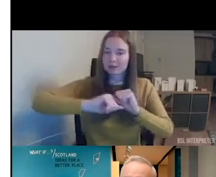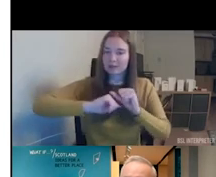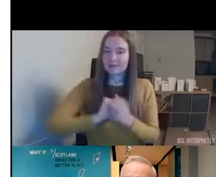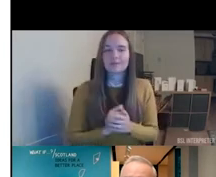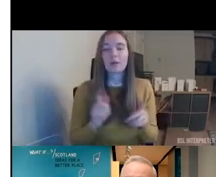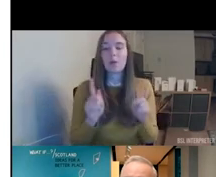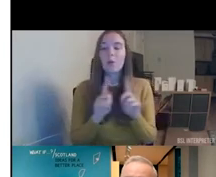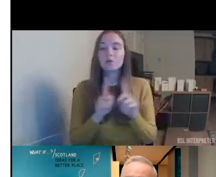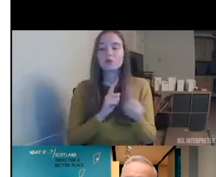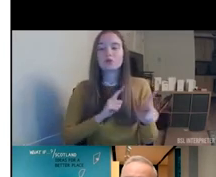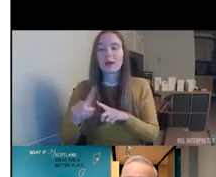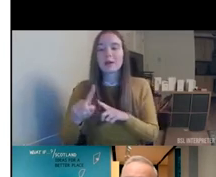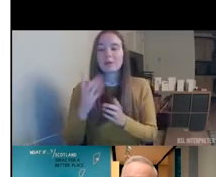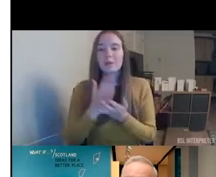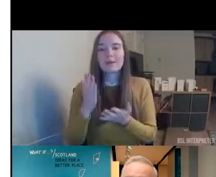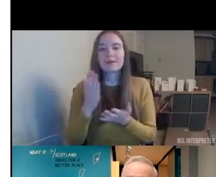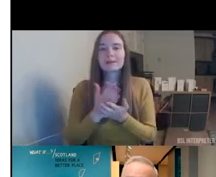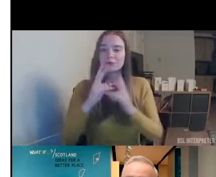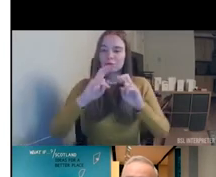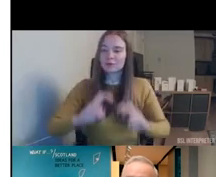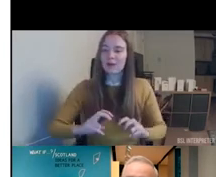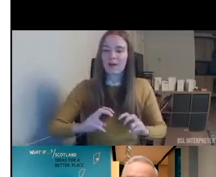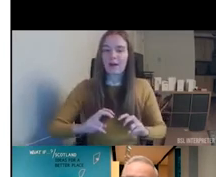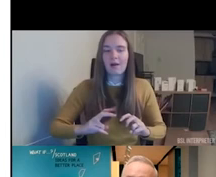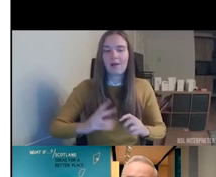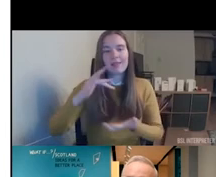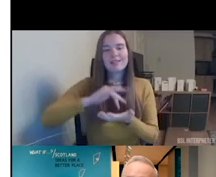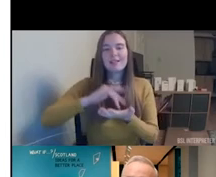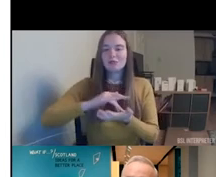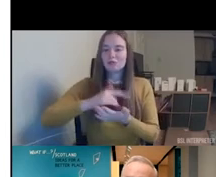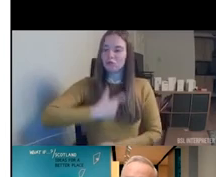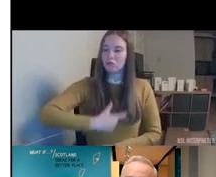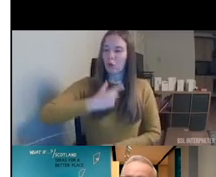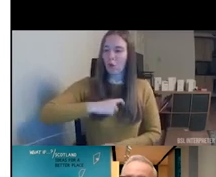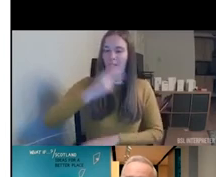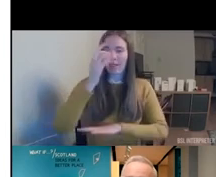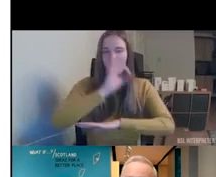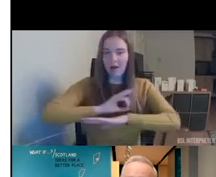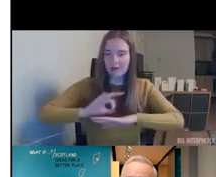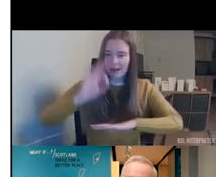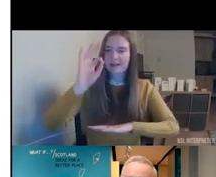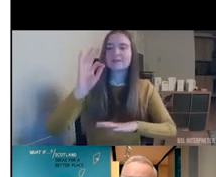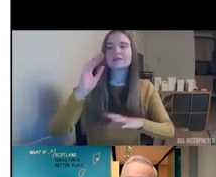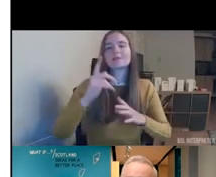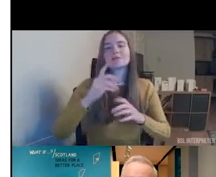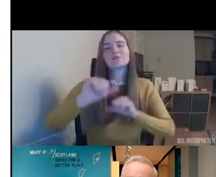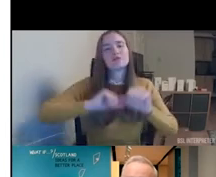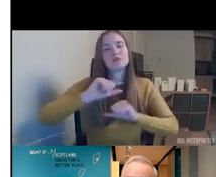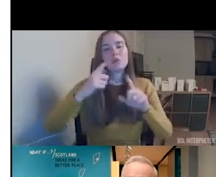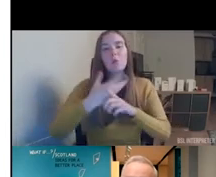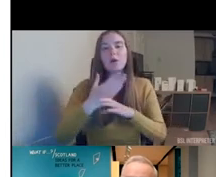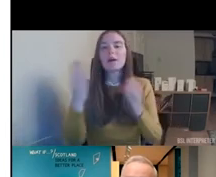in many senses, rediscover the very central civic role of architects in the process and working very directly with the people who